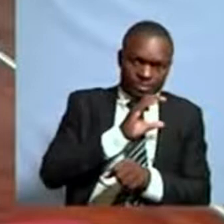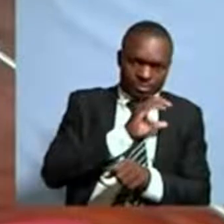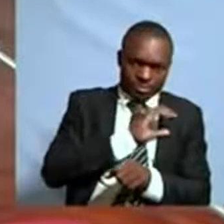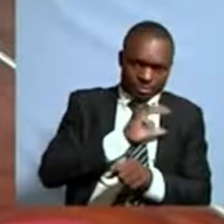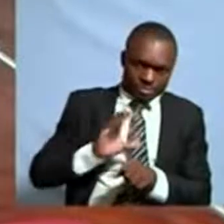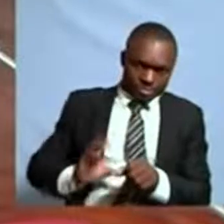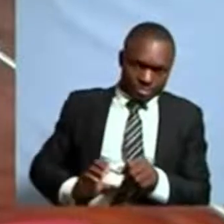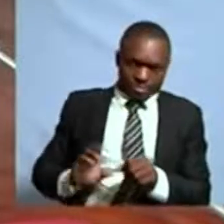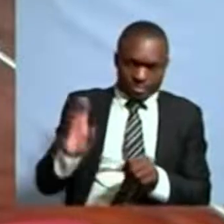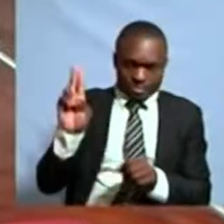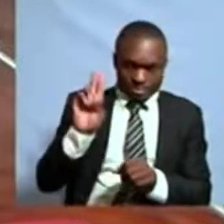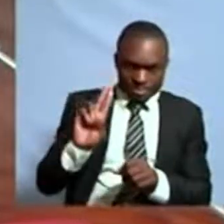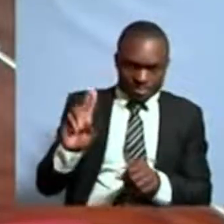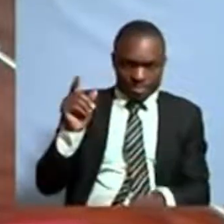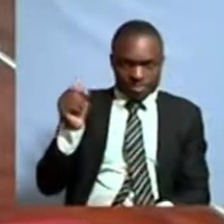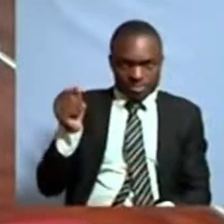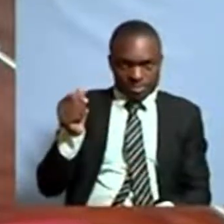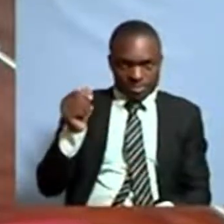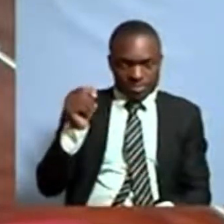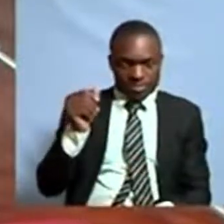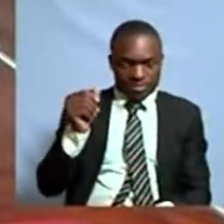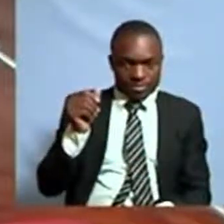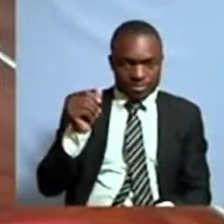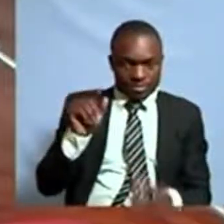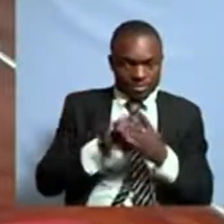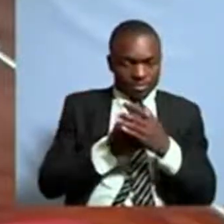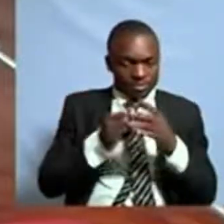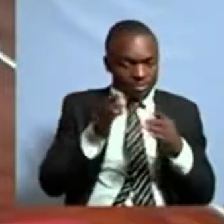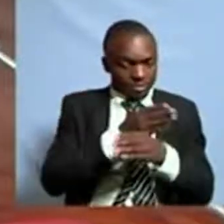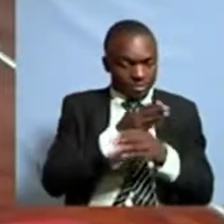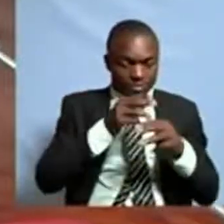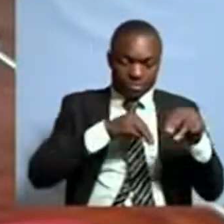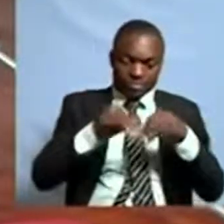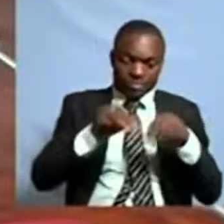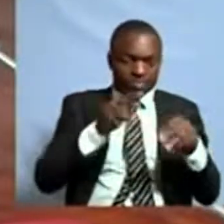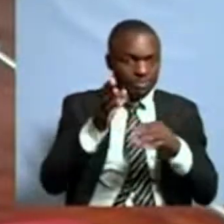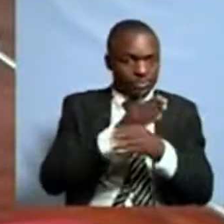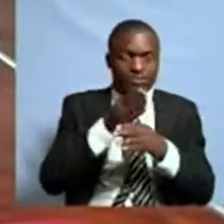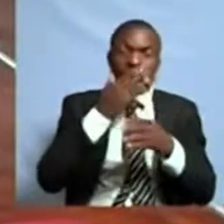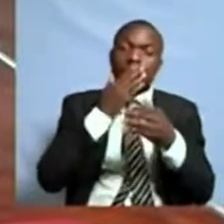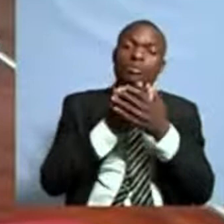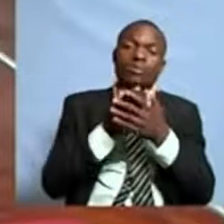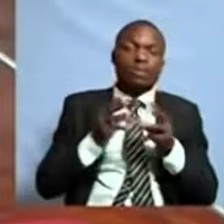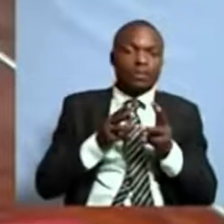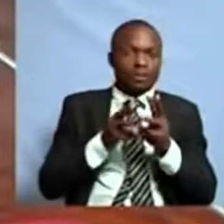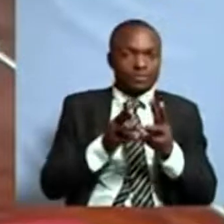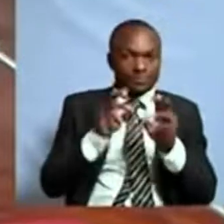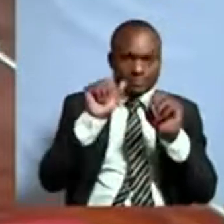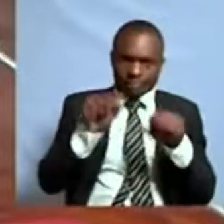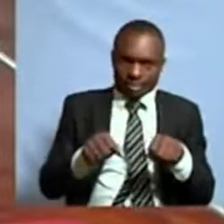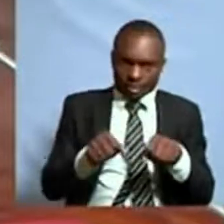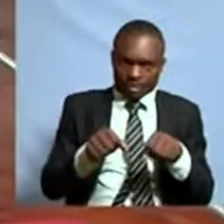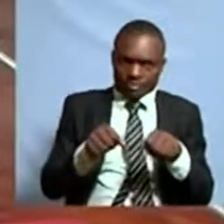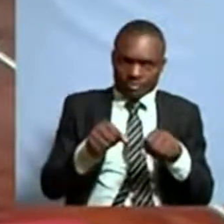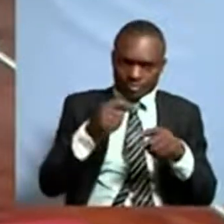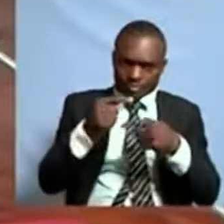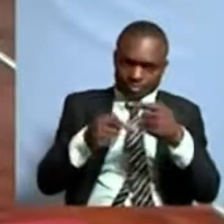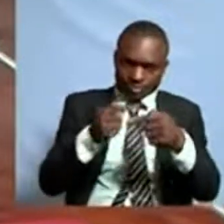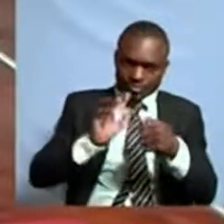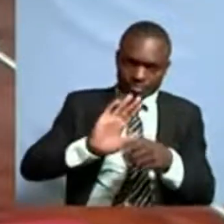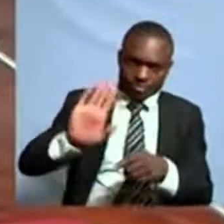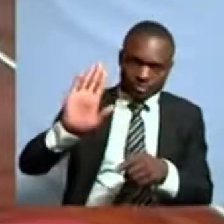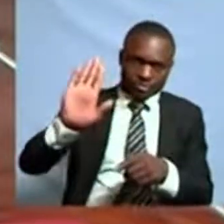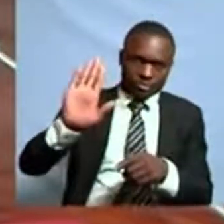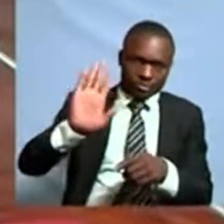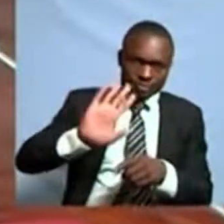money as capital for a business and manage a business in a proper way that it can actually sustain you in your